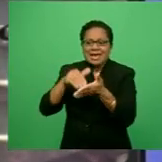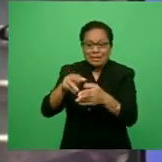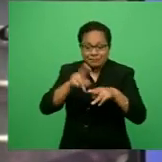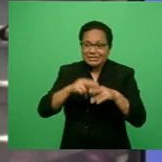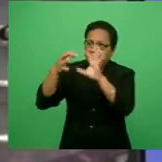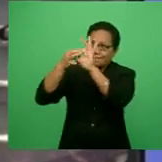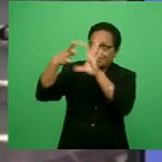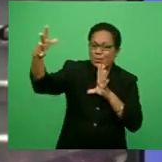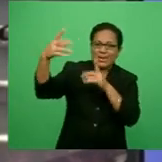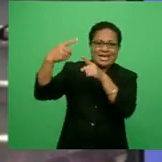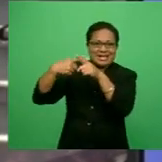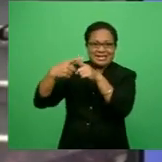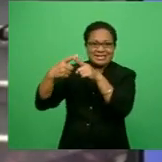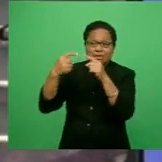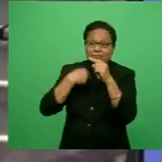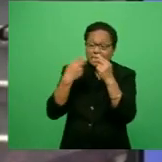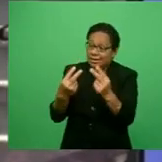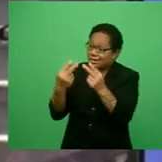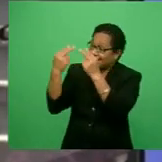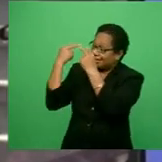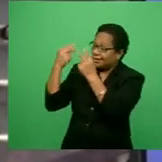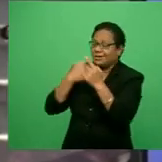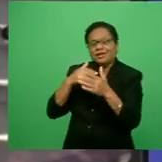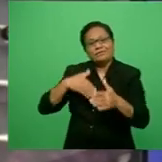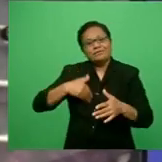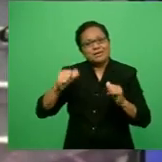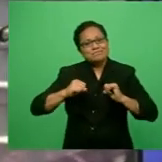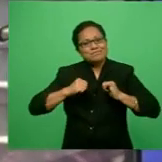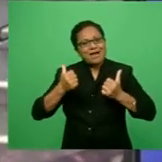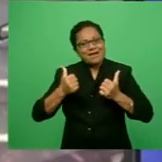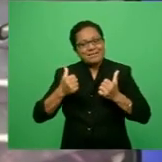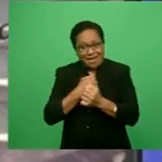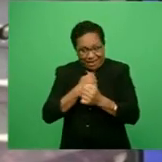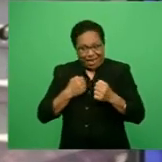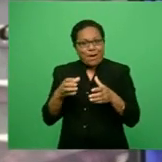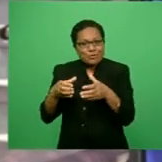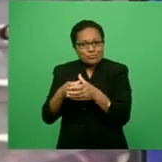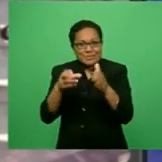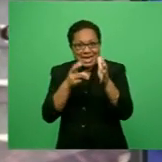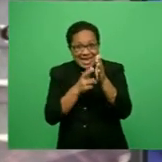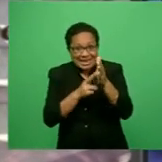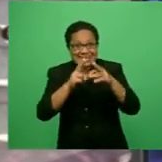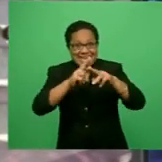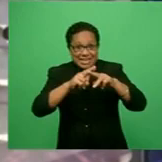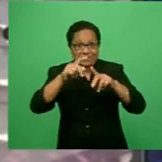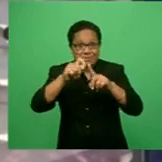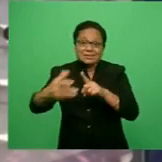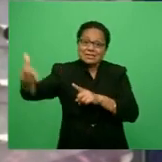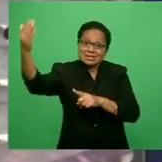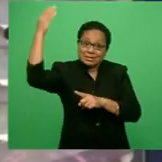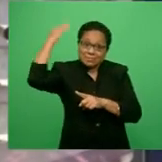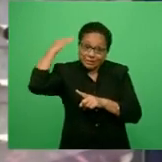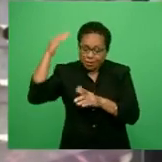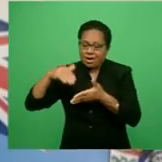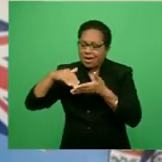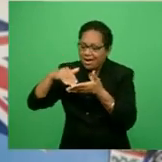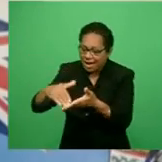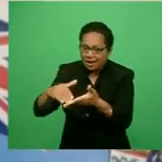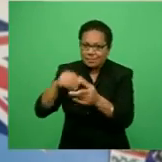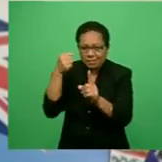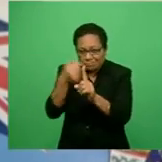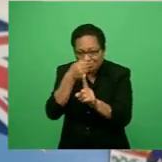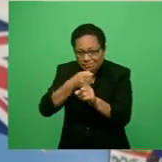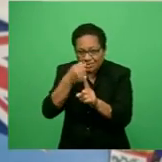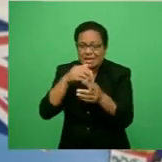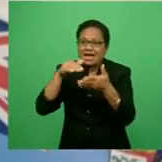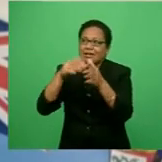back with great pride at the part the National Federation Party has played in the development of this nation. This is